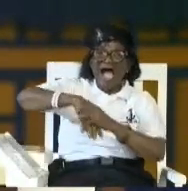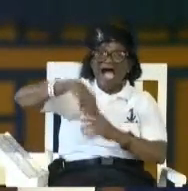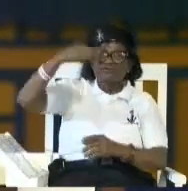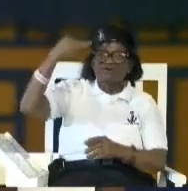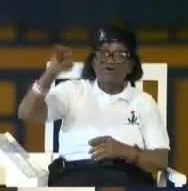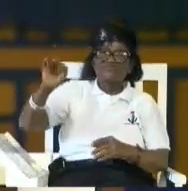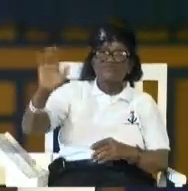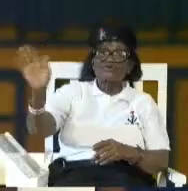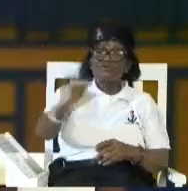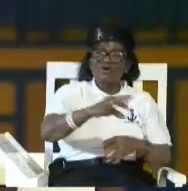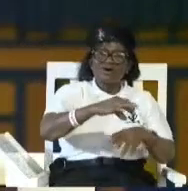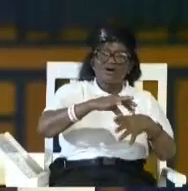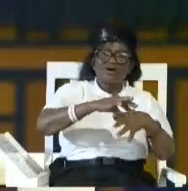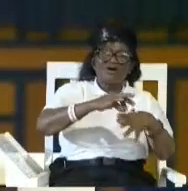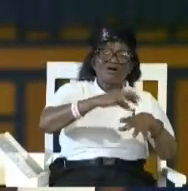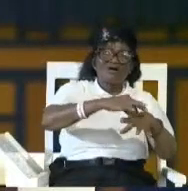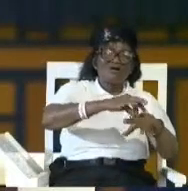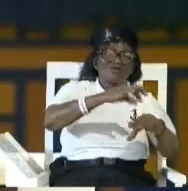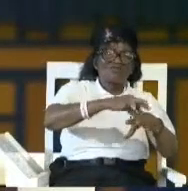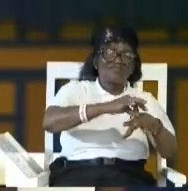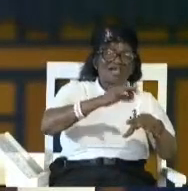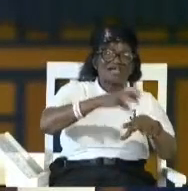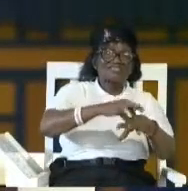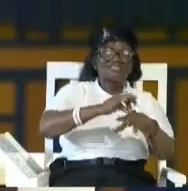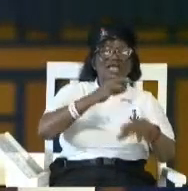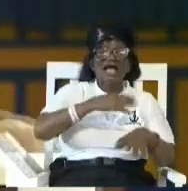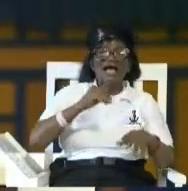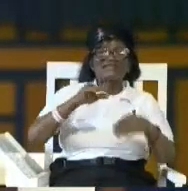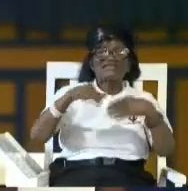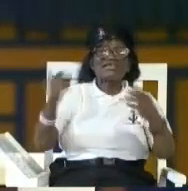and give you a heart of flesh.